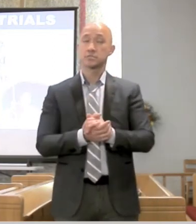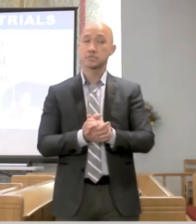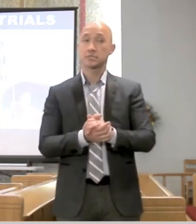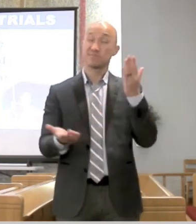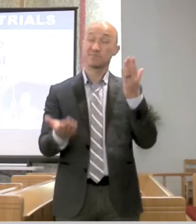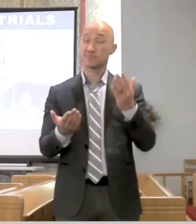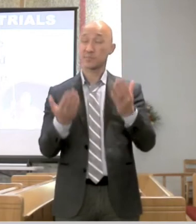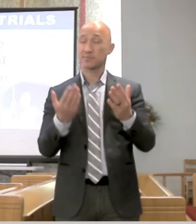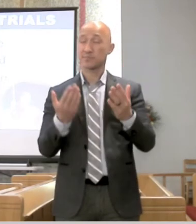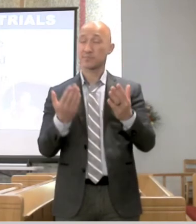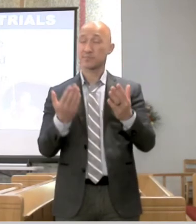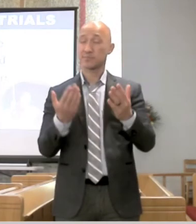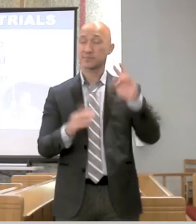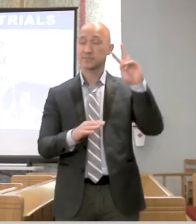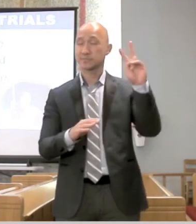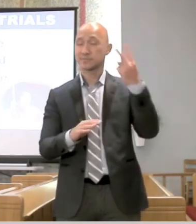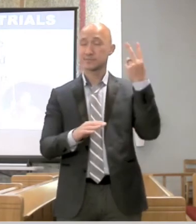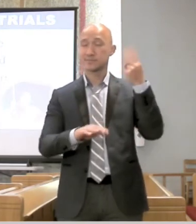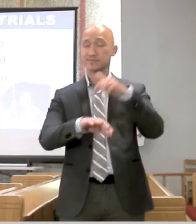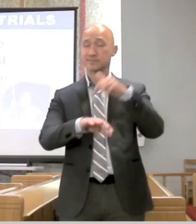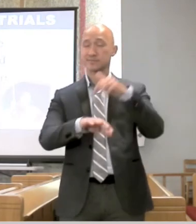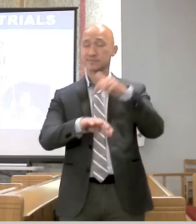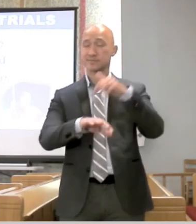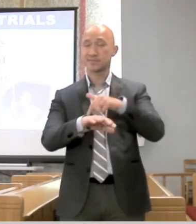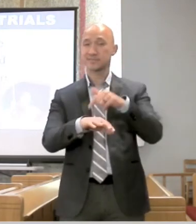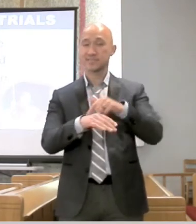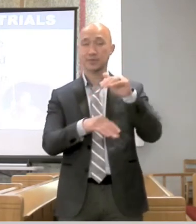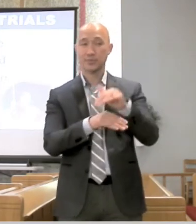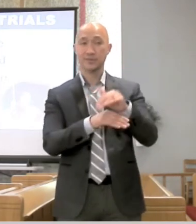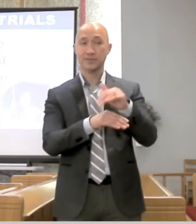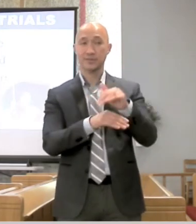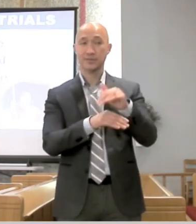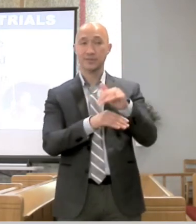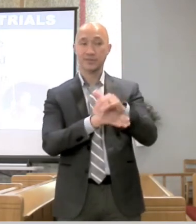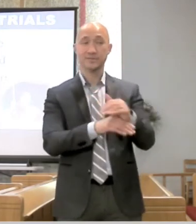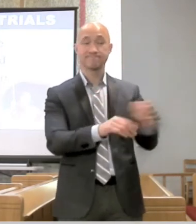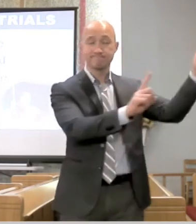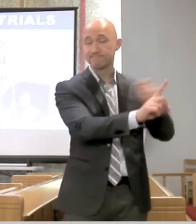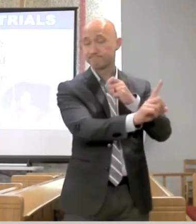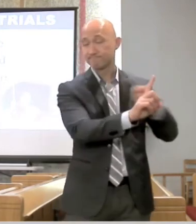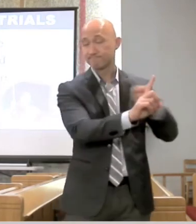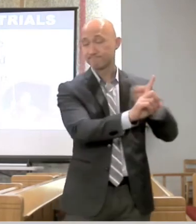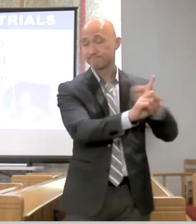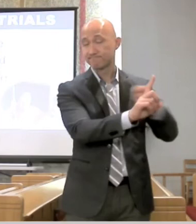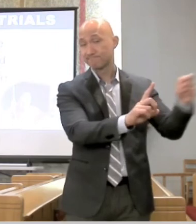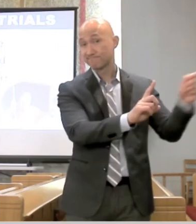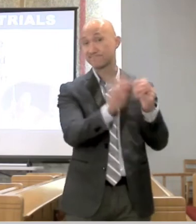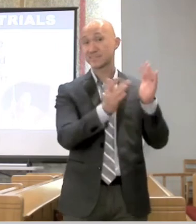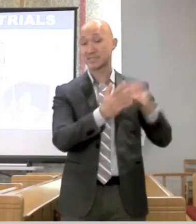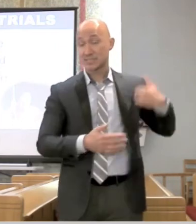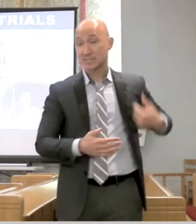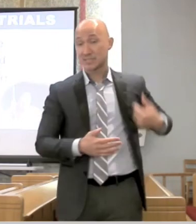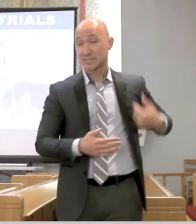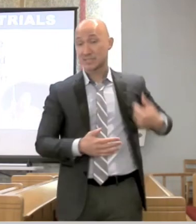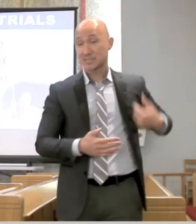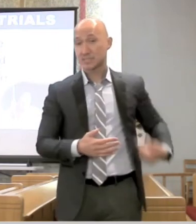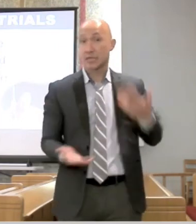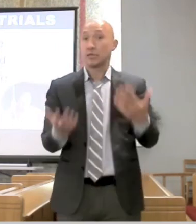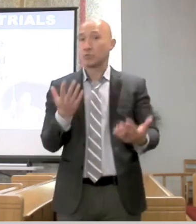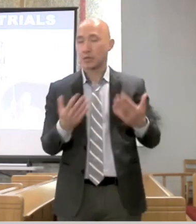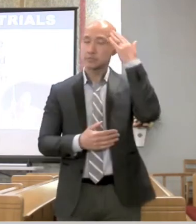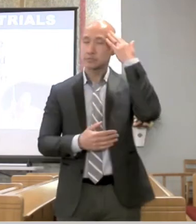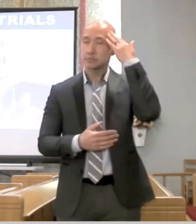this scourging that he proposes, and remember, he's doing so in view of releasing Jesus. So it was not